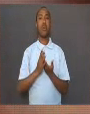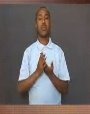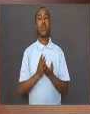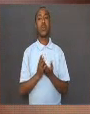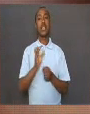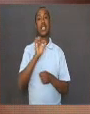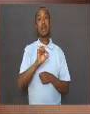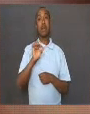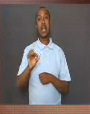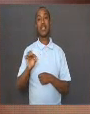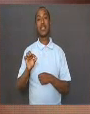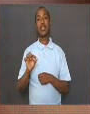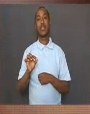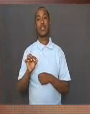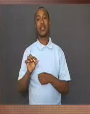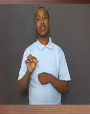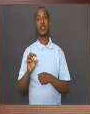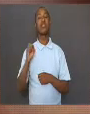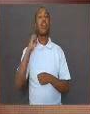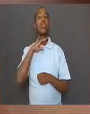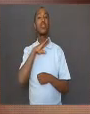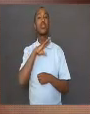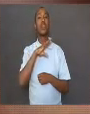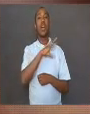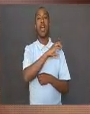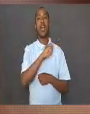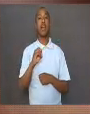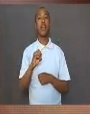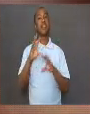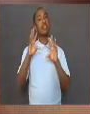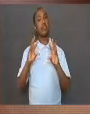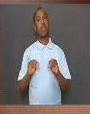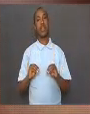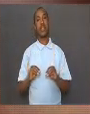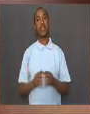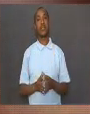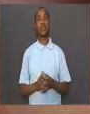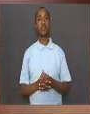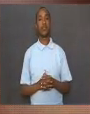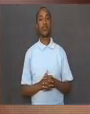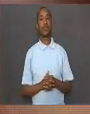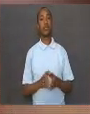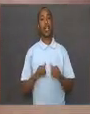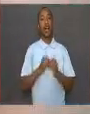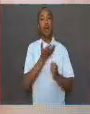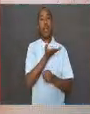as though the plant just rots and